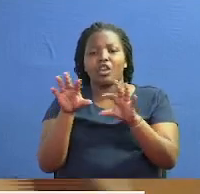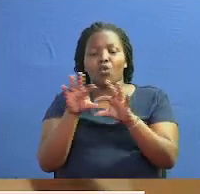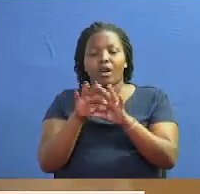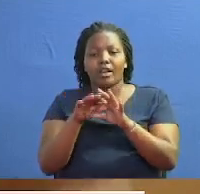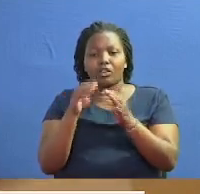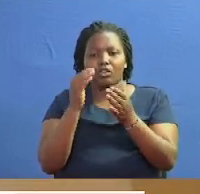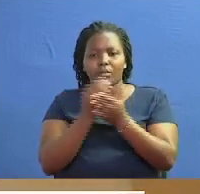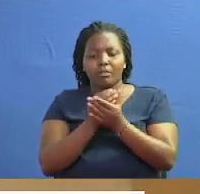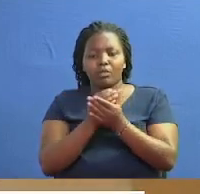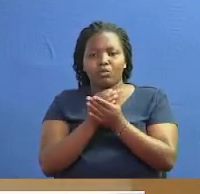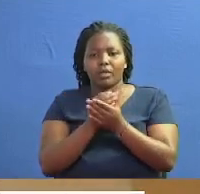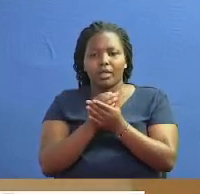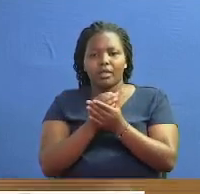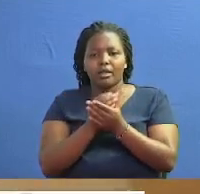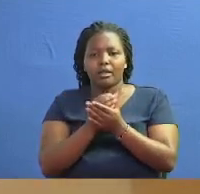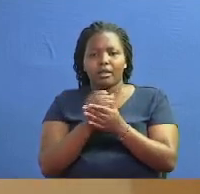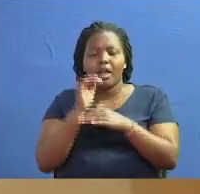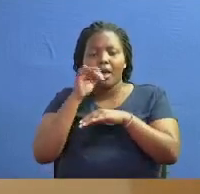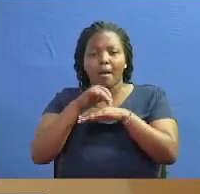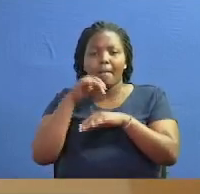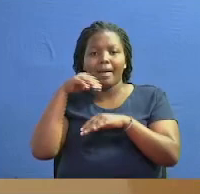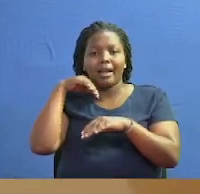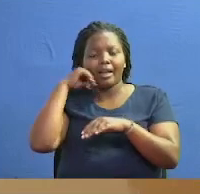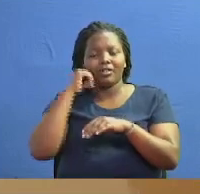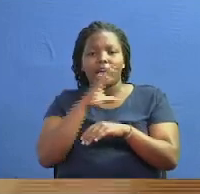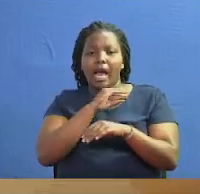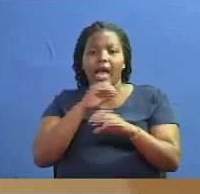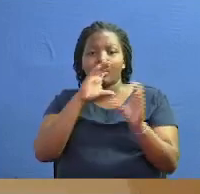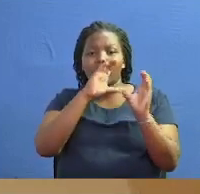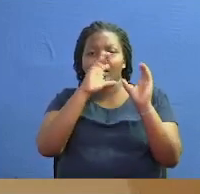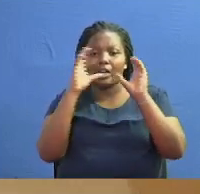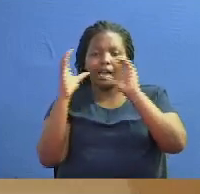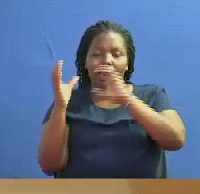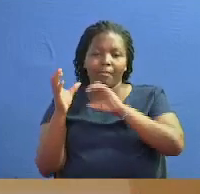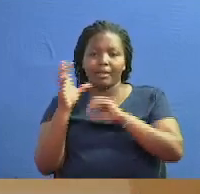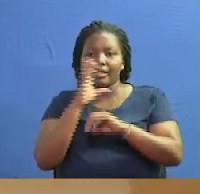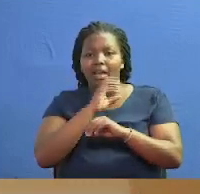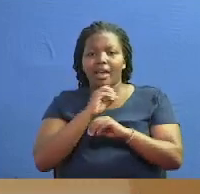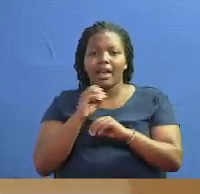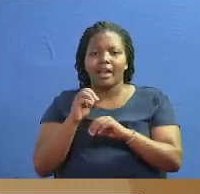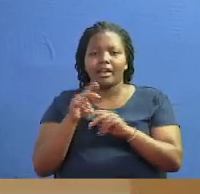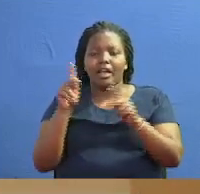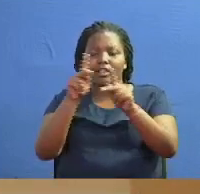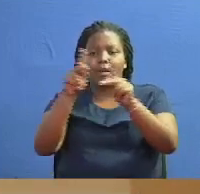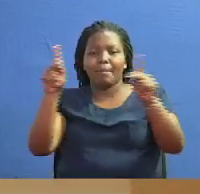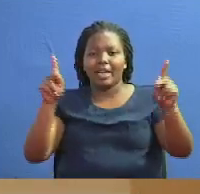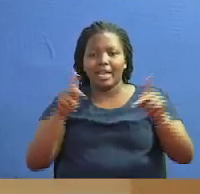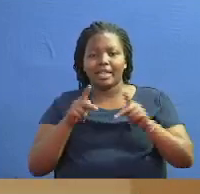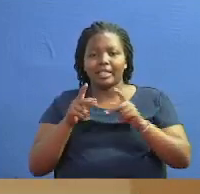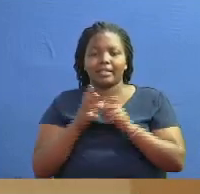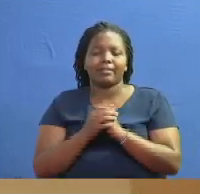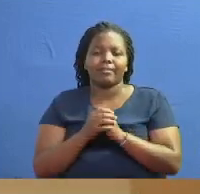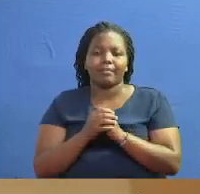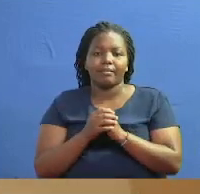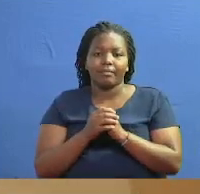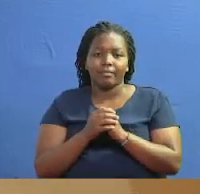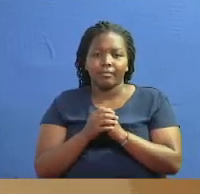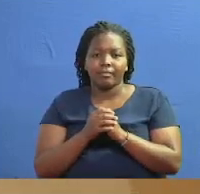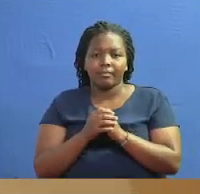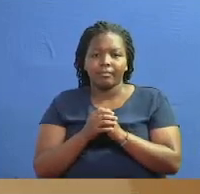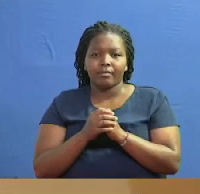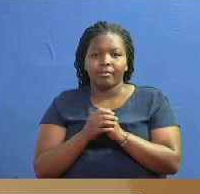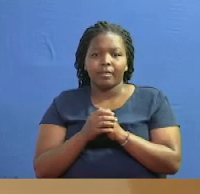malaria, the climate, and the regional distribution, and also